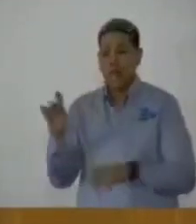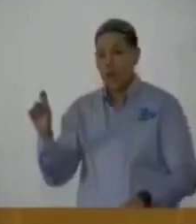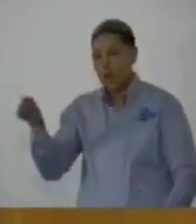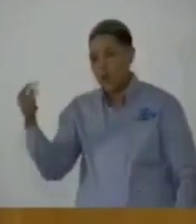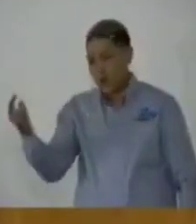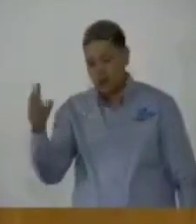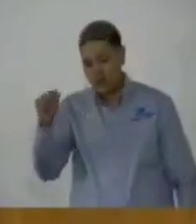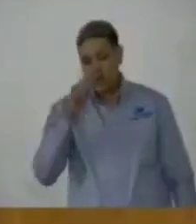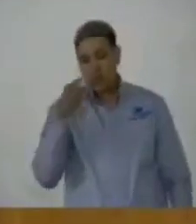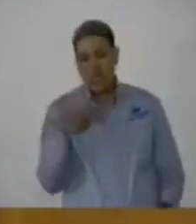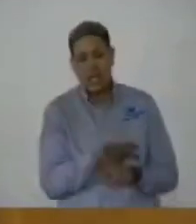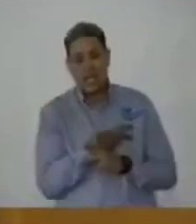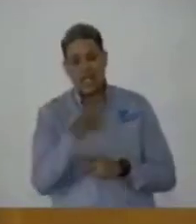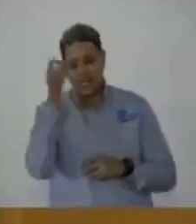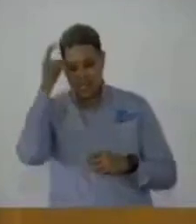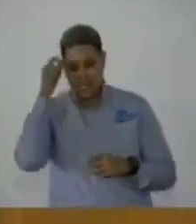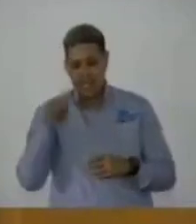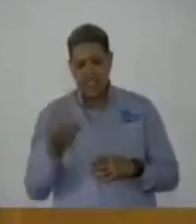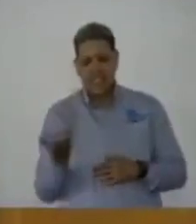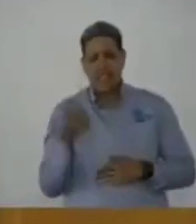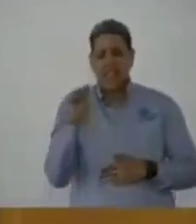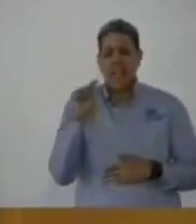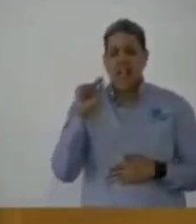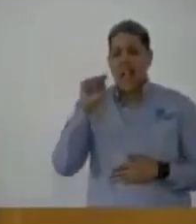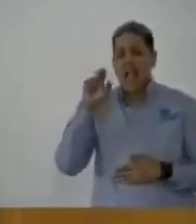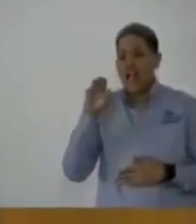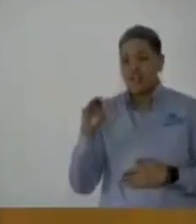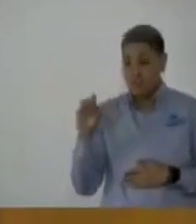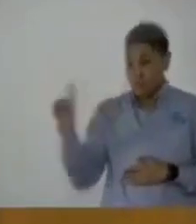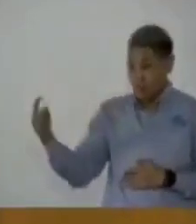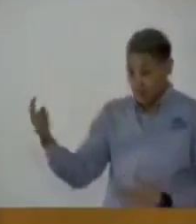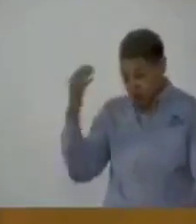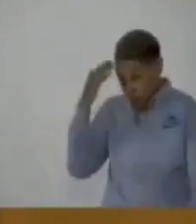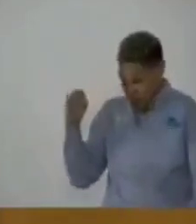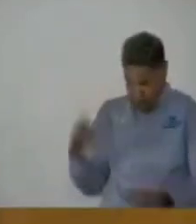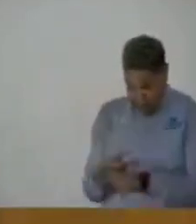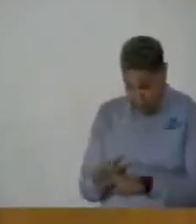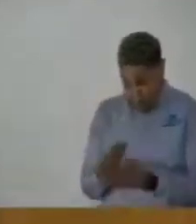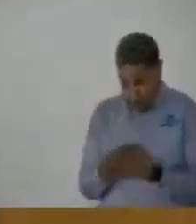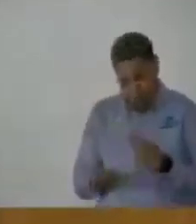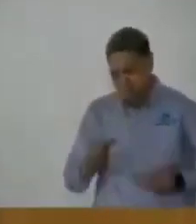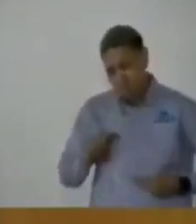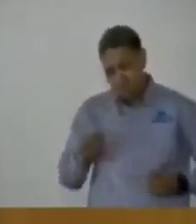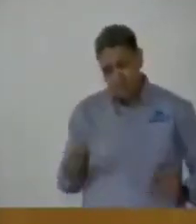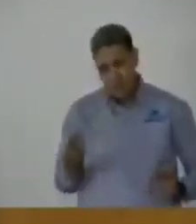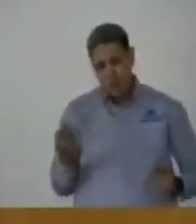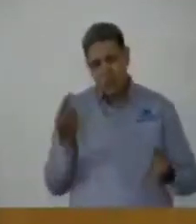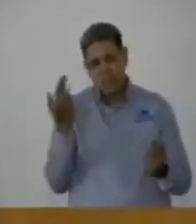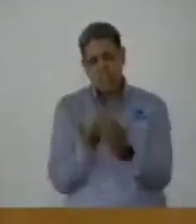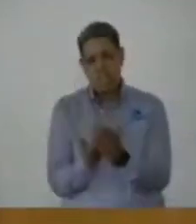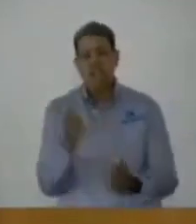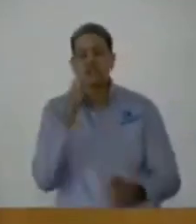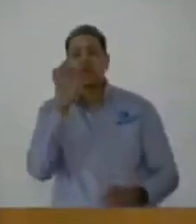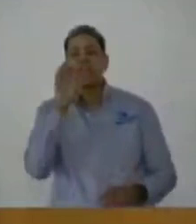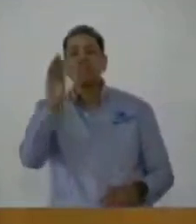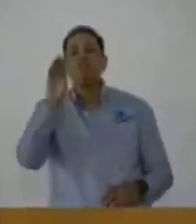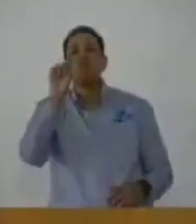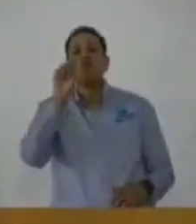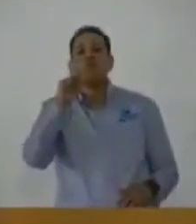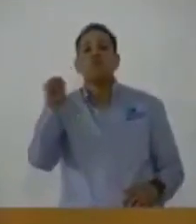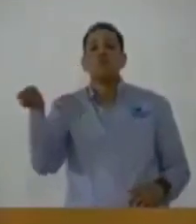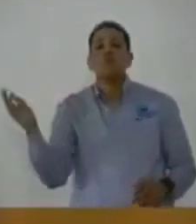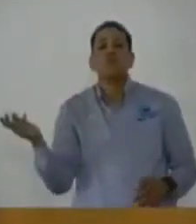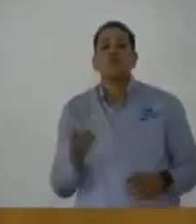calculation myself. Yeah, the algorithms were not reserved for Minister Clark. I'm going to use facts. So February